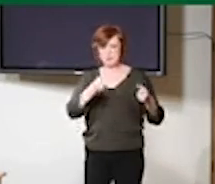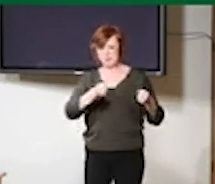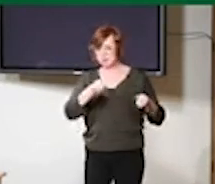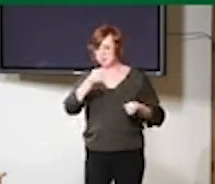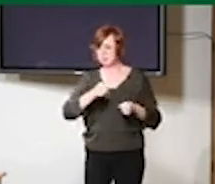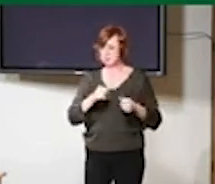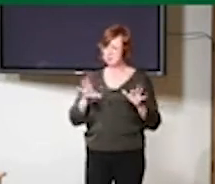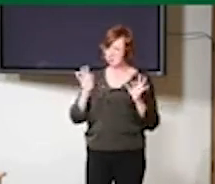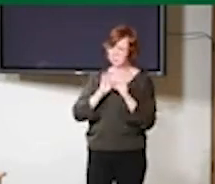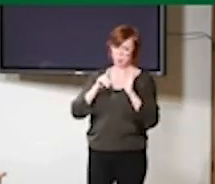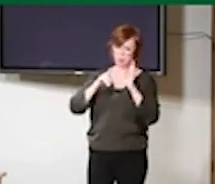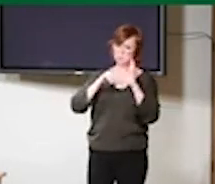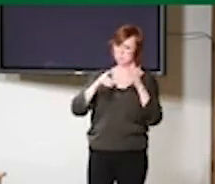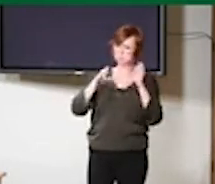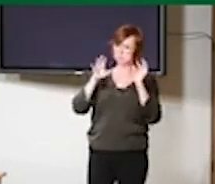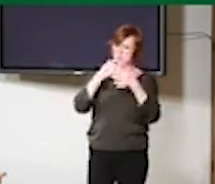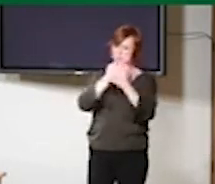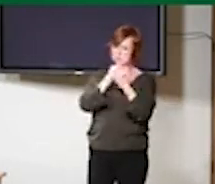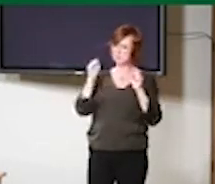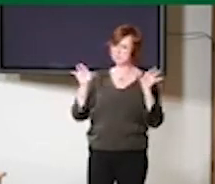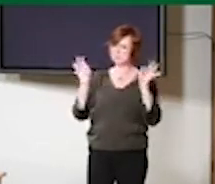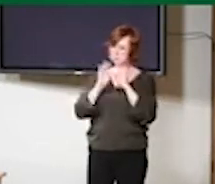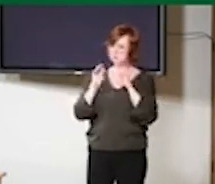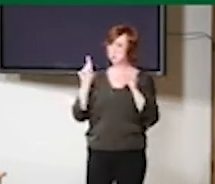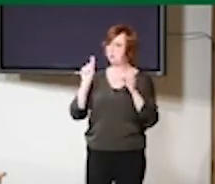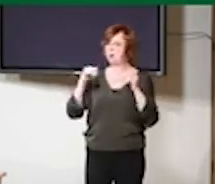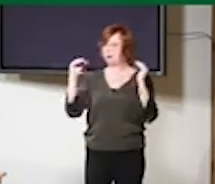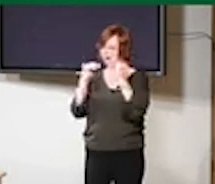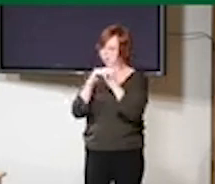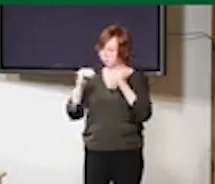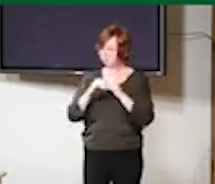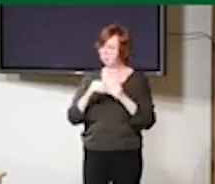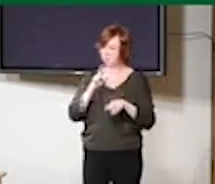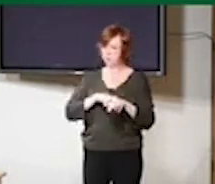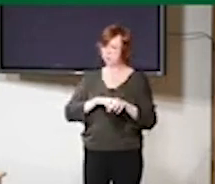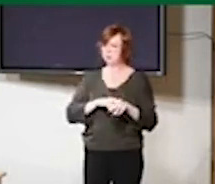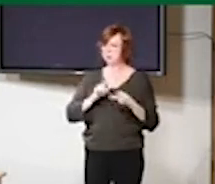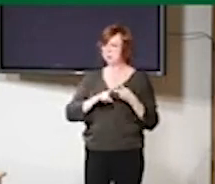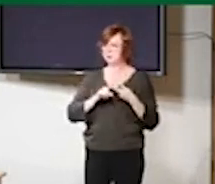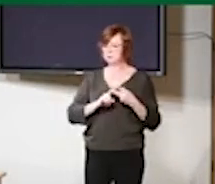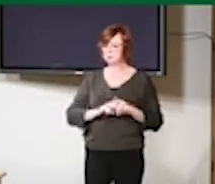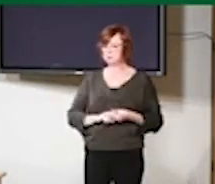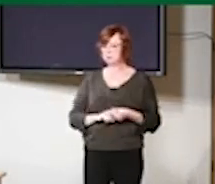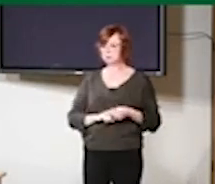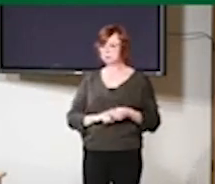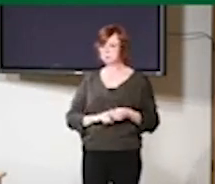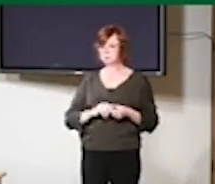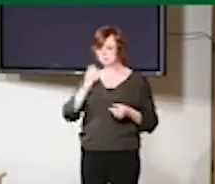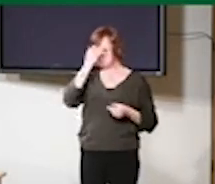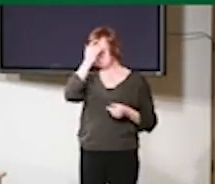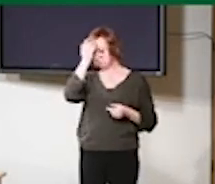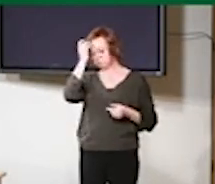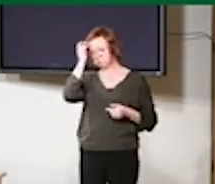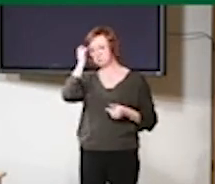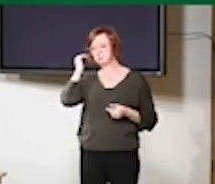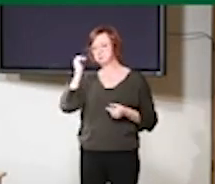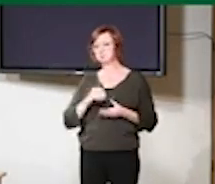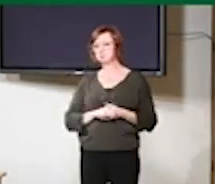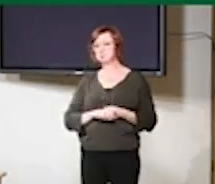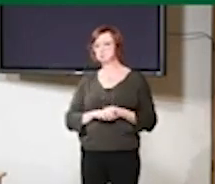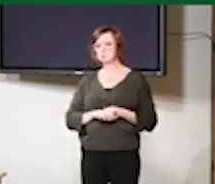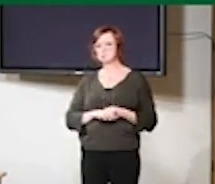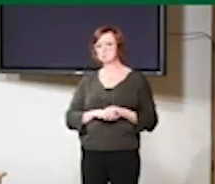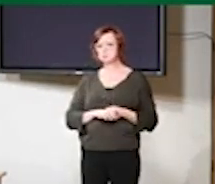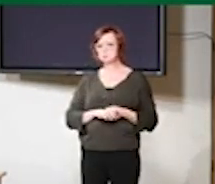day on our roads, and equally concerned with respect to what this regulatory change. We'll be watching it